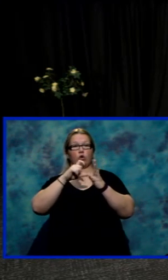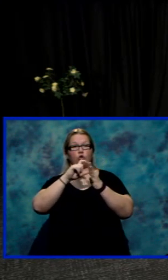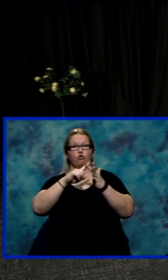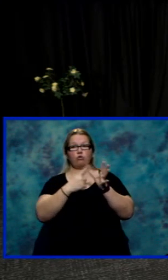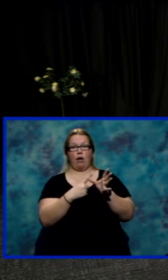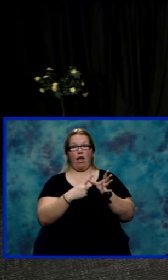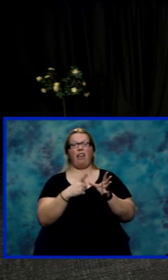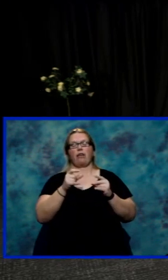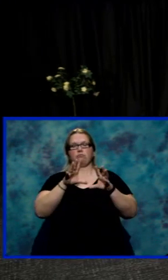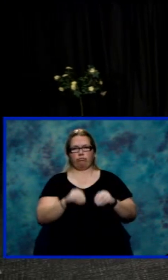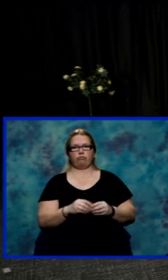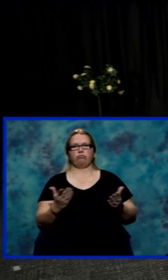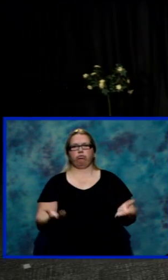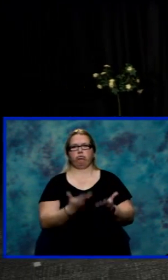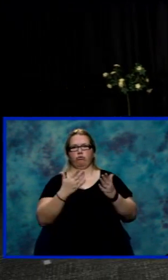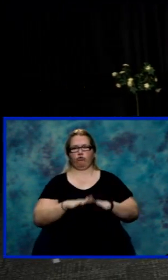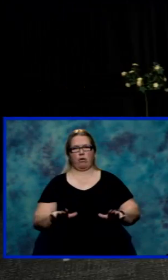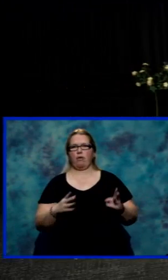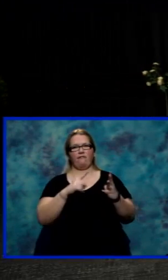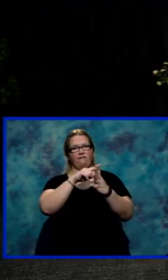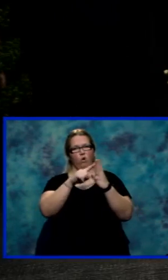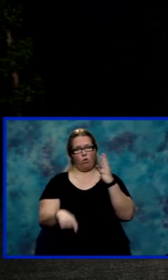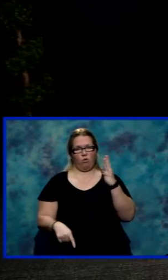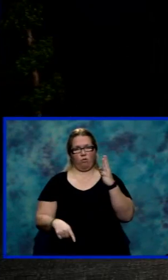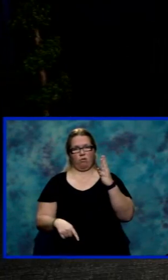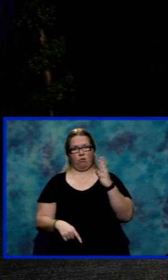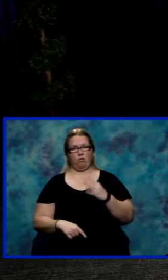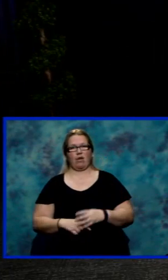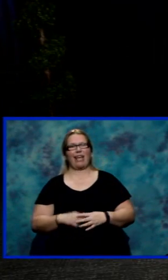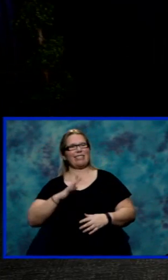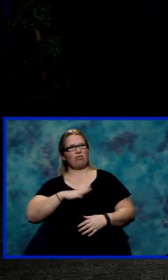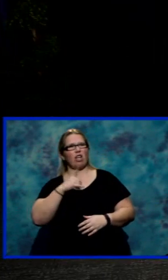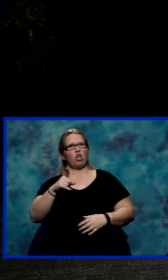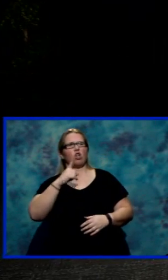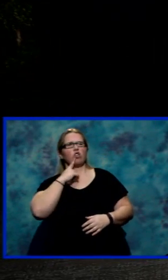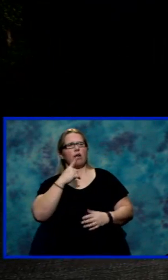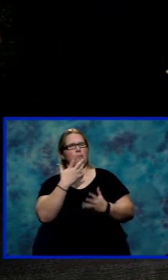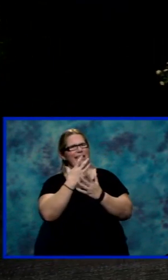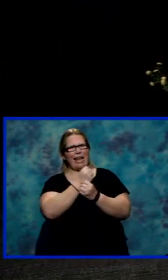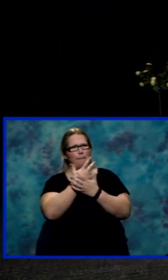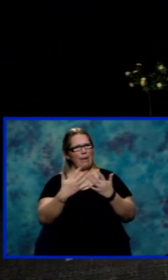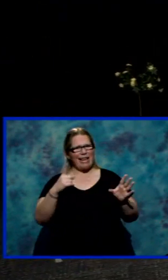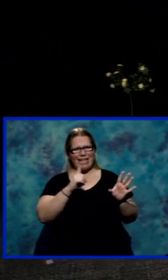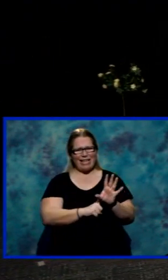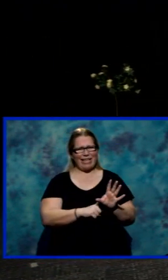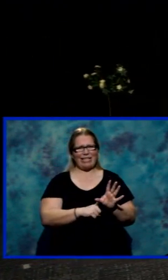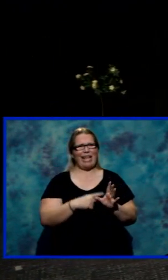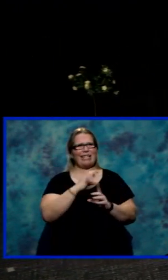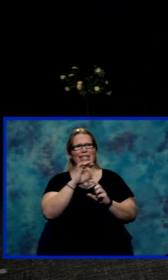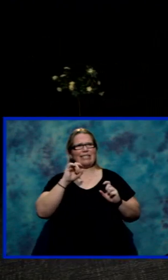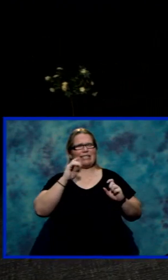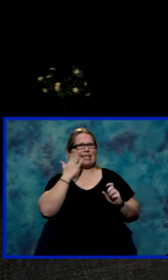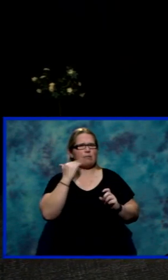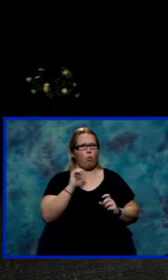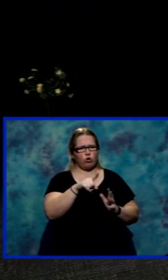having children. It's interesting that it took X amount of years to get to the point where Leah started to realize that no matter what she did, her husband was